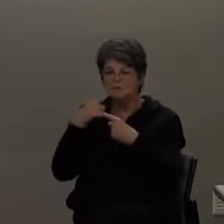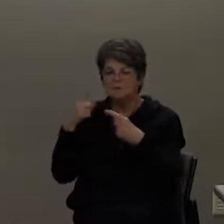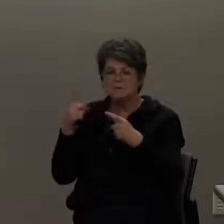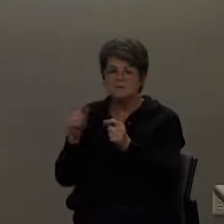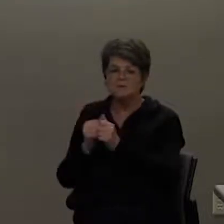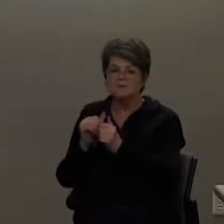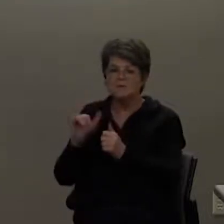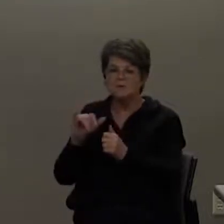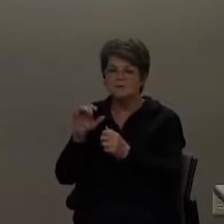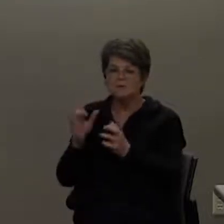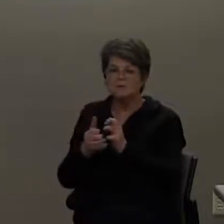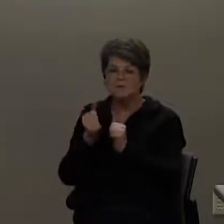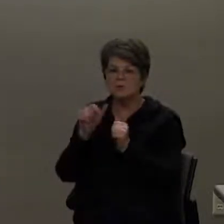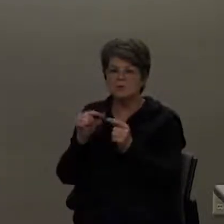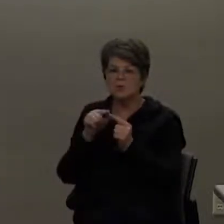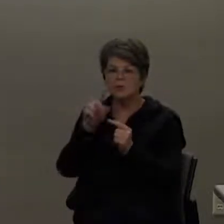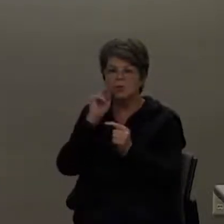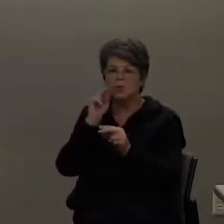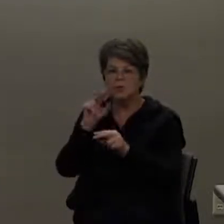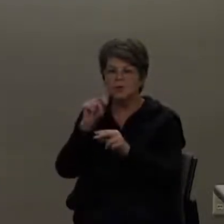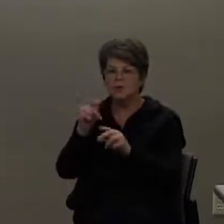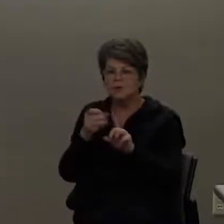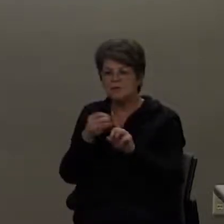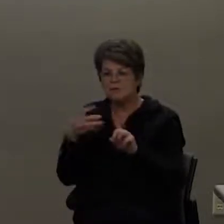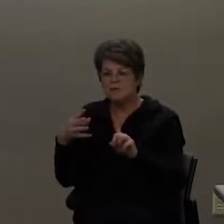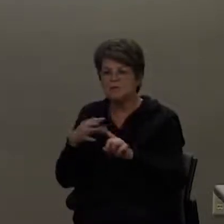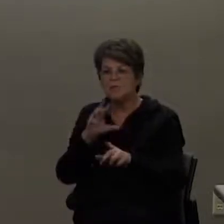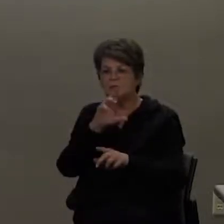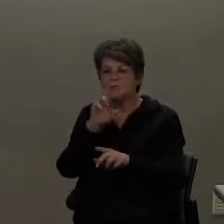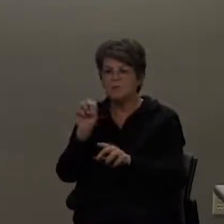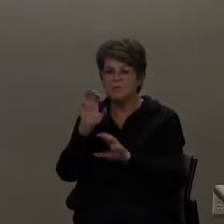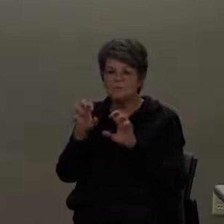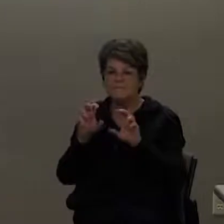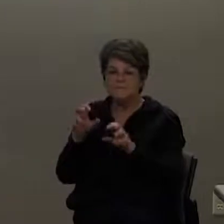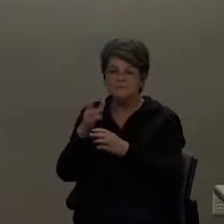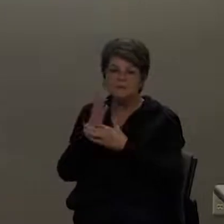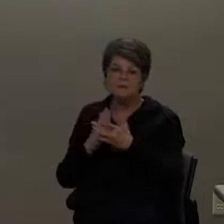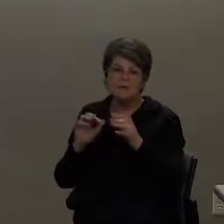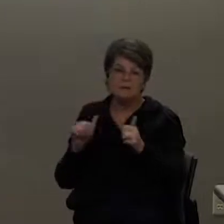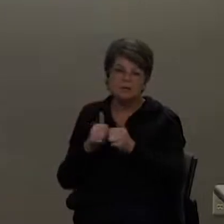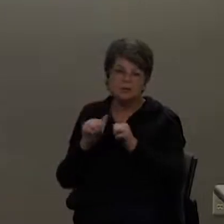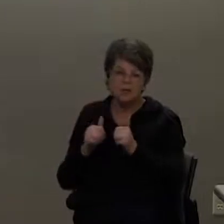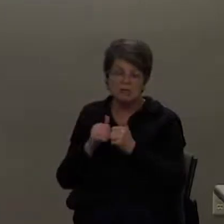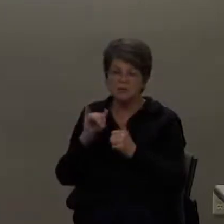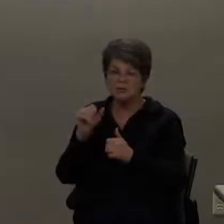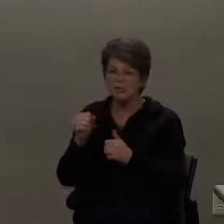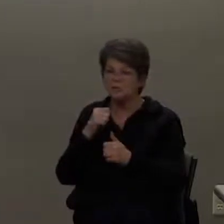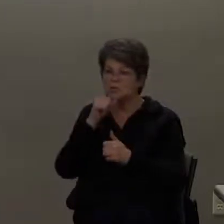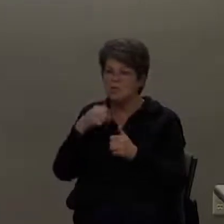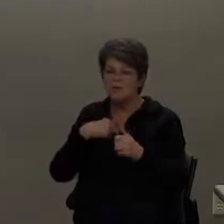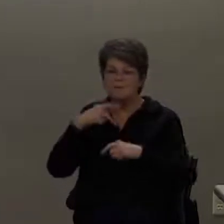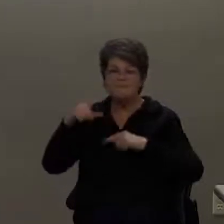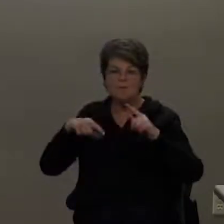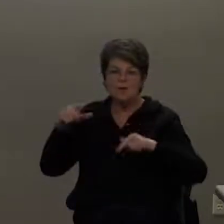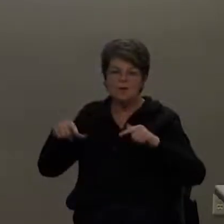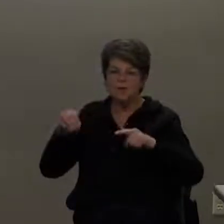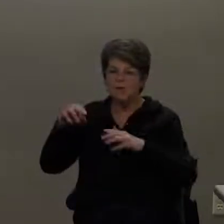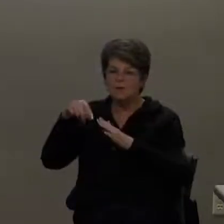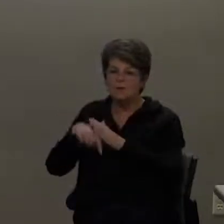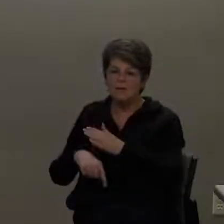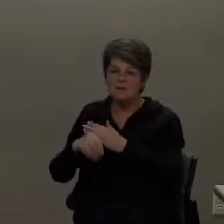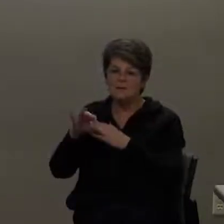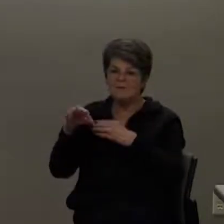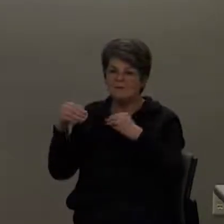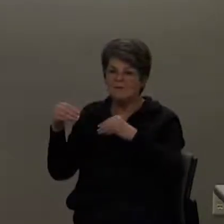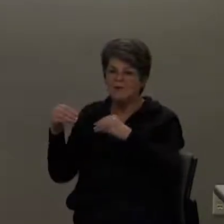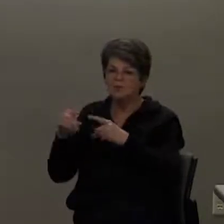those, particularly when you look at expansions and reinvestments. Some of the challenges, though, is we don't have the variety or the depth of market to